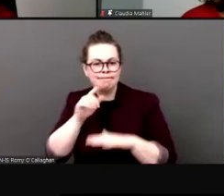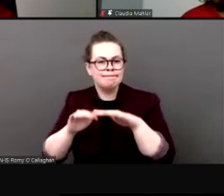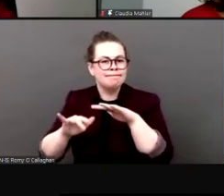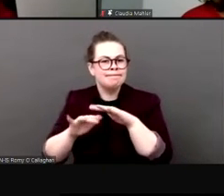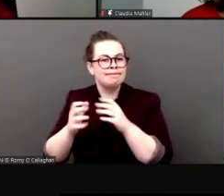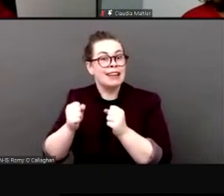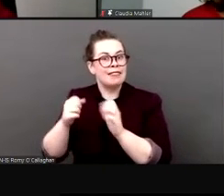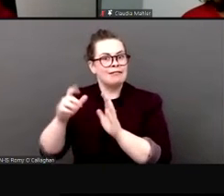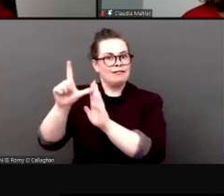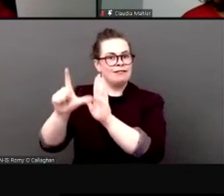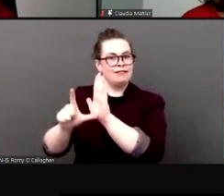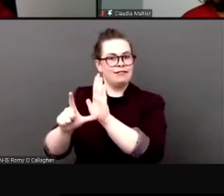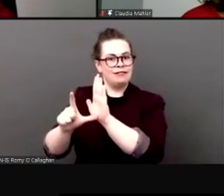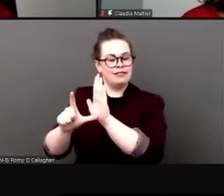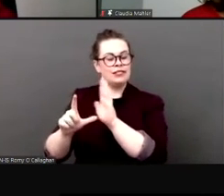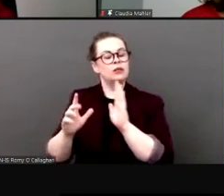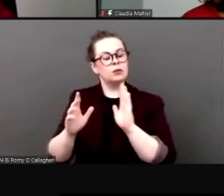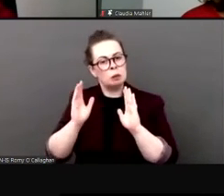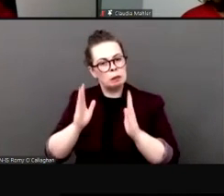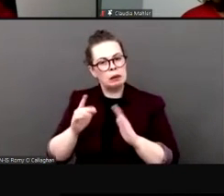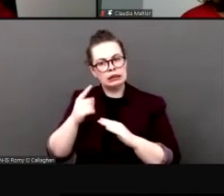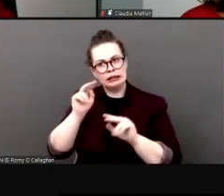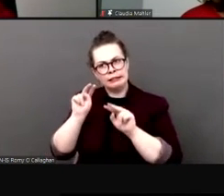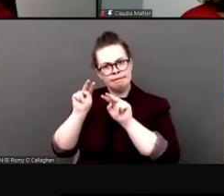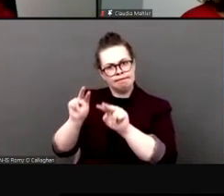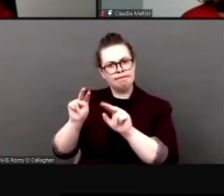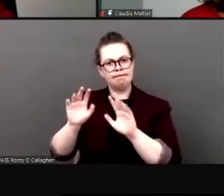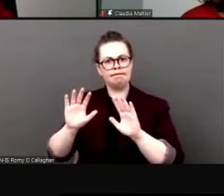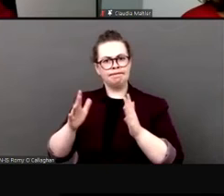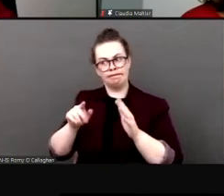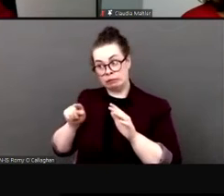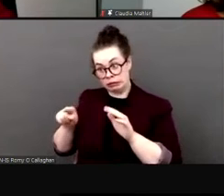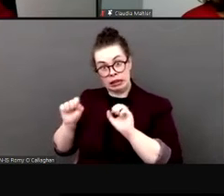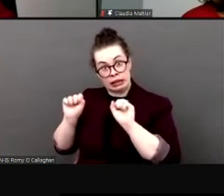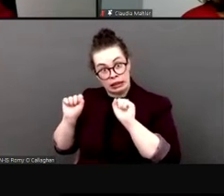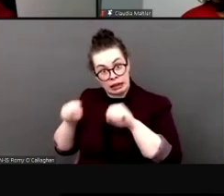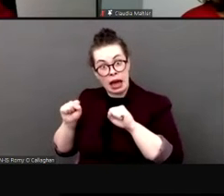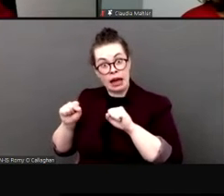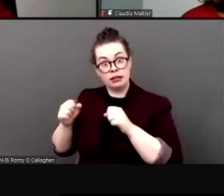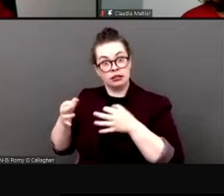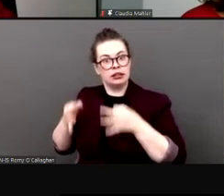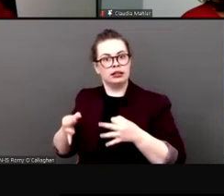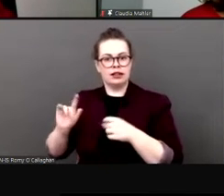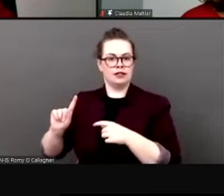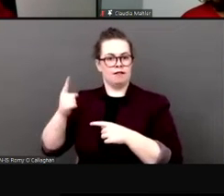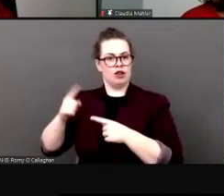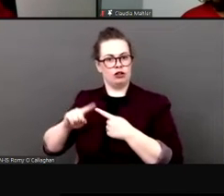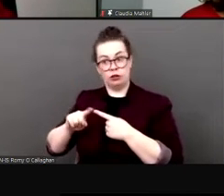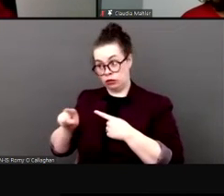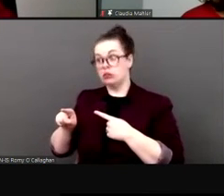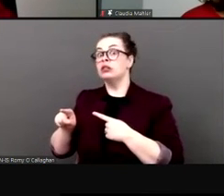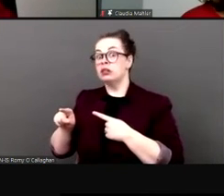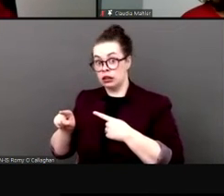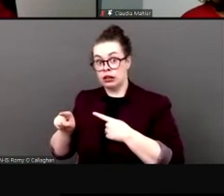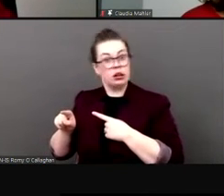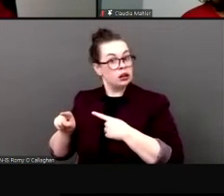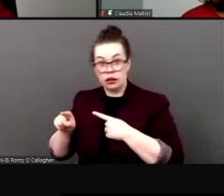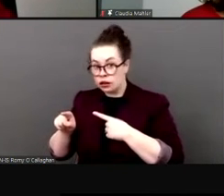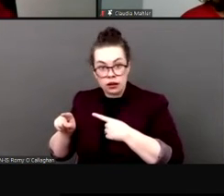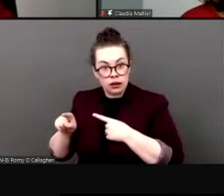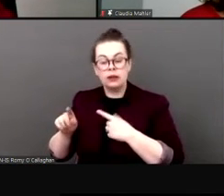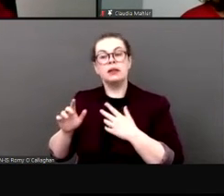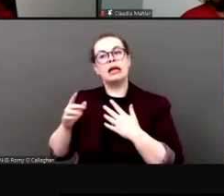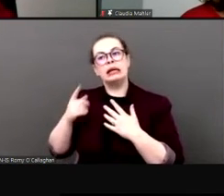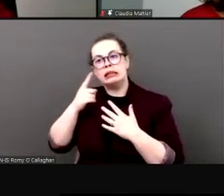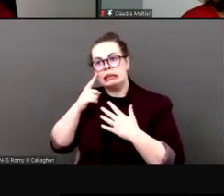competent decision-making. And if they're not fully there, find ways to augment them rather than to